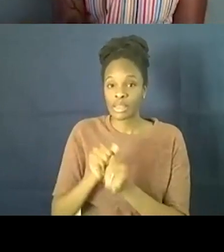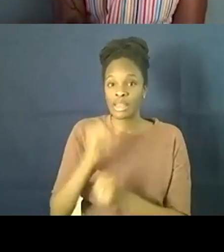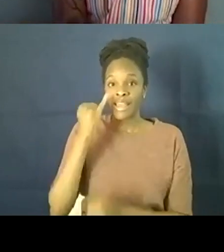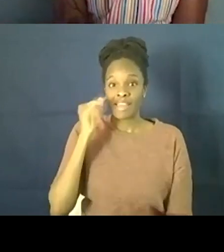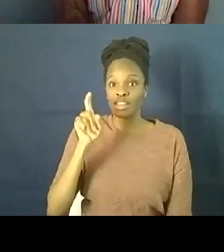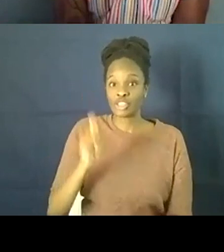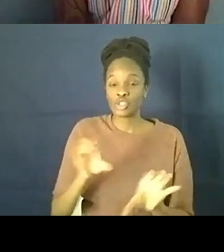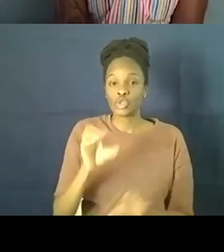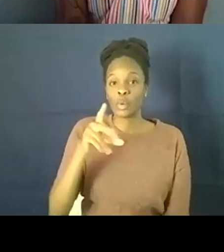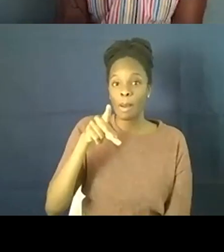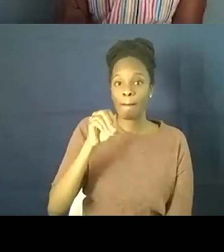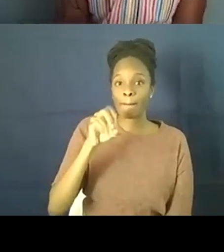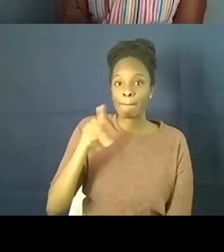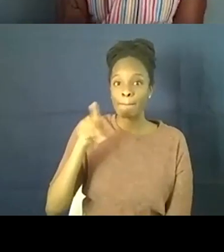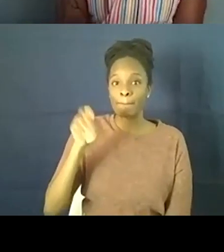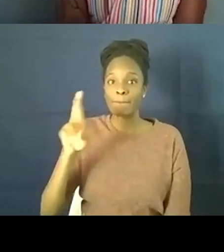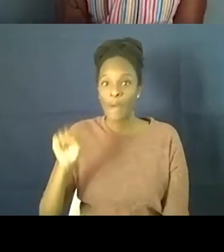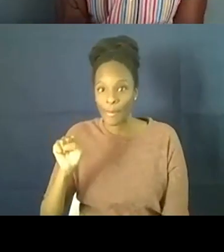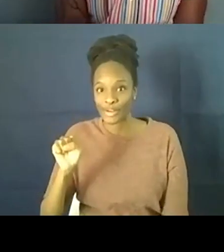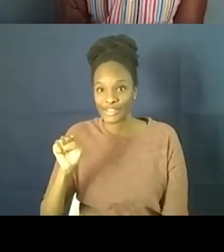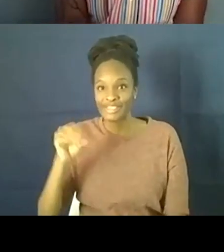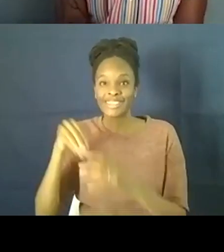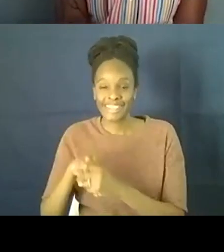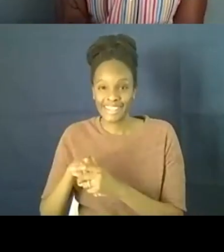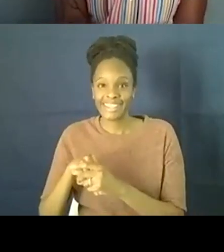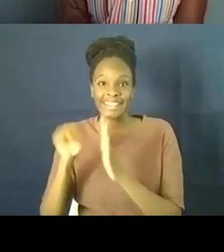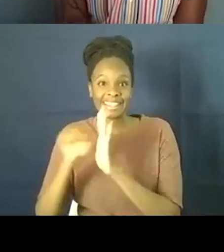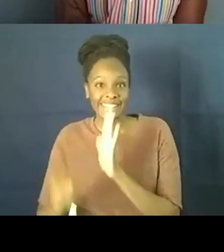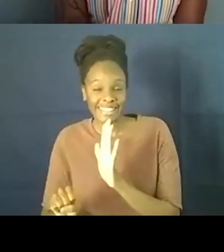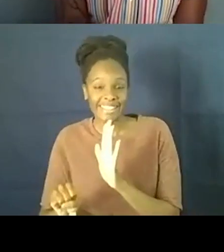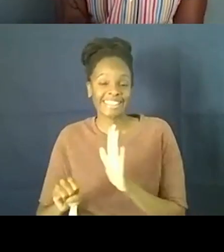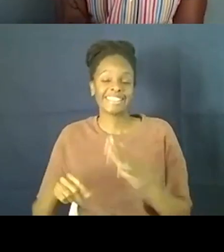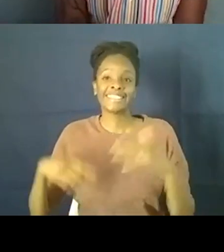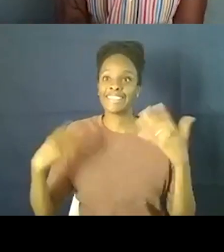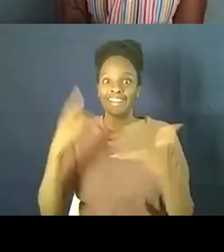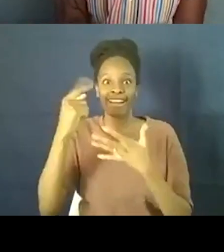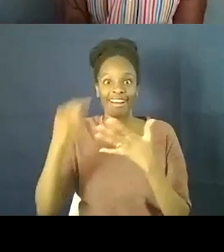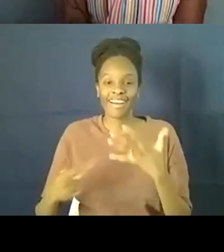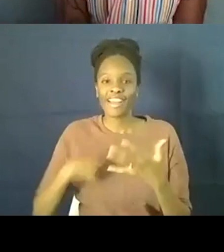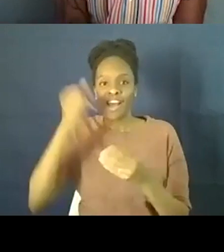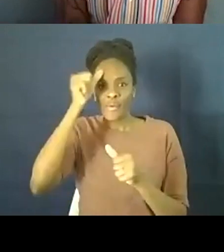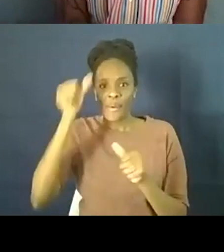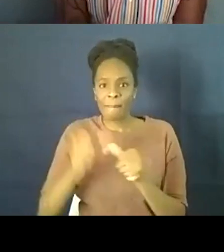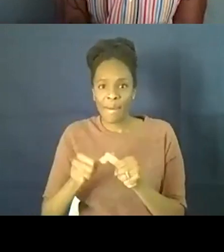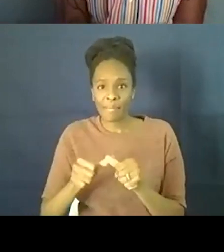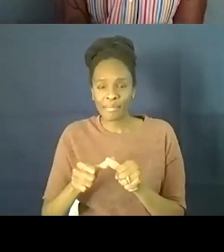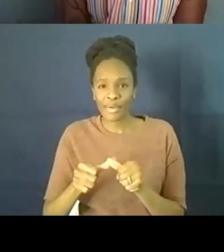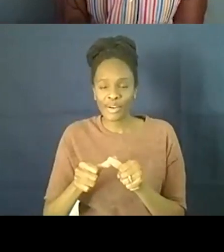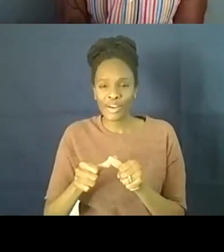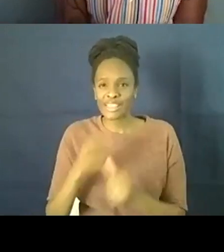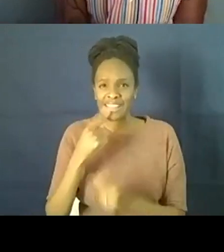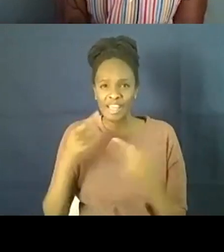scene. And what popper etiquette is, and what popper. And I just remember as we were sitting in the argument being